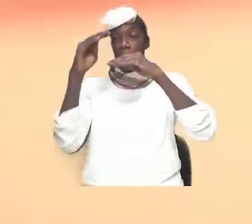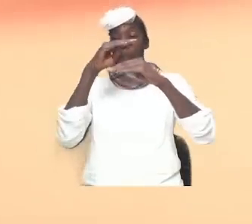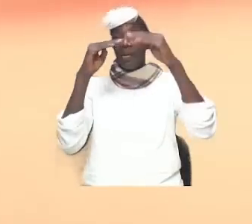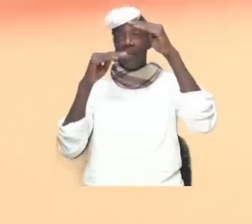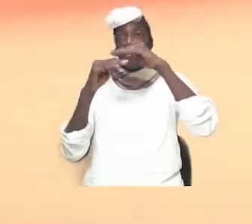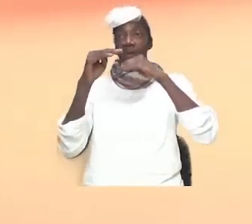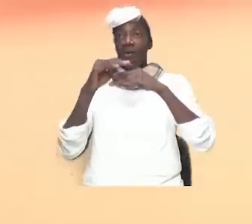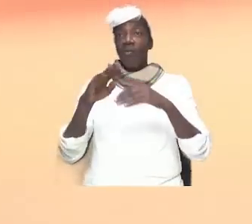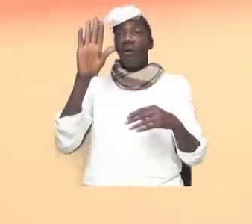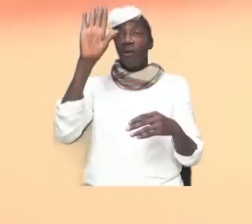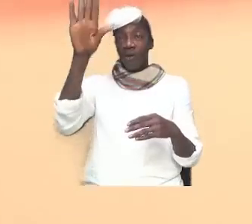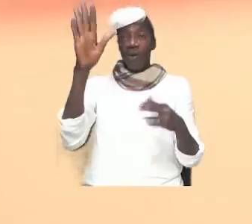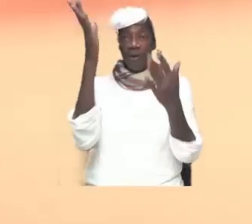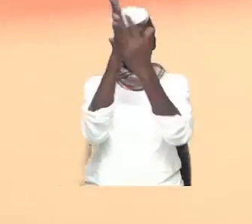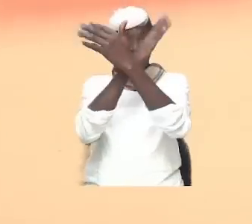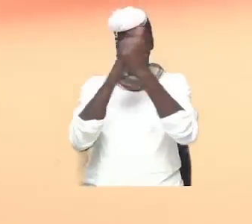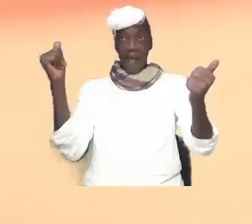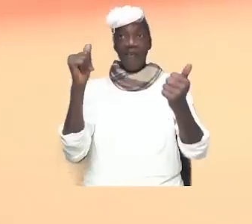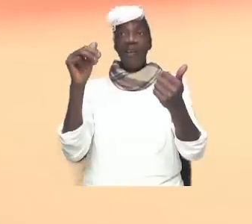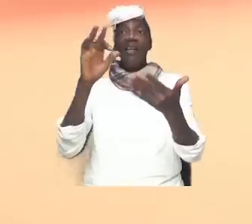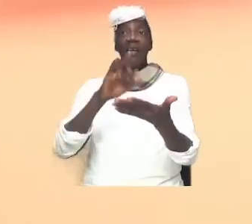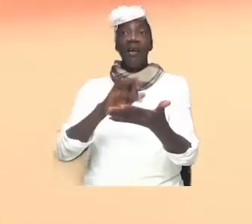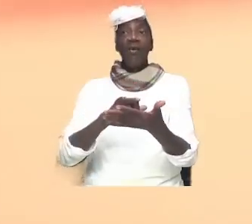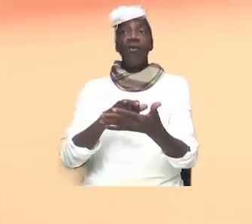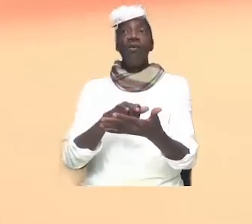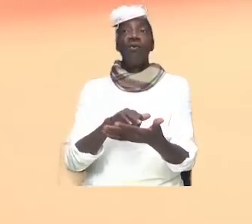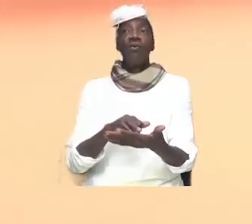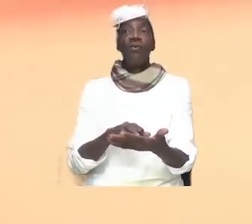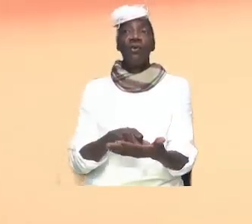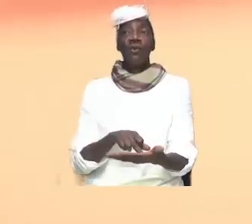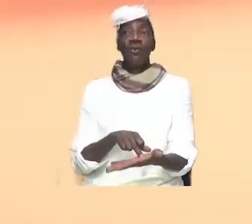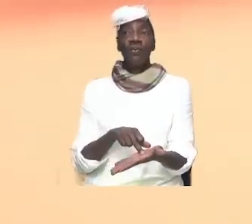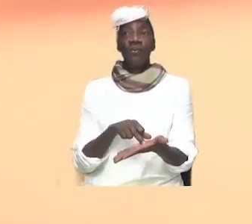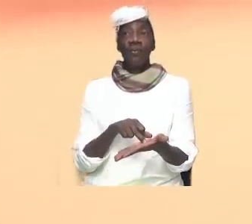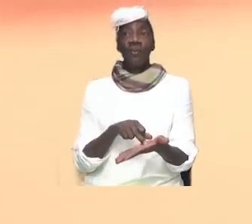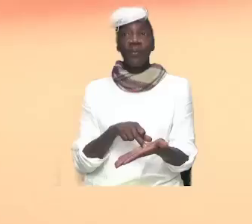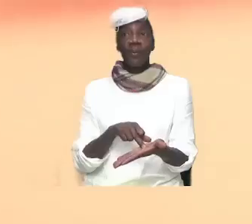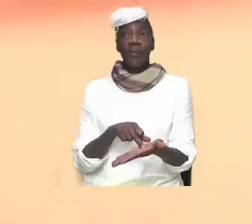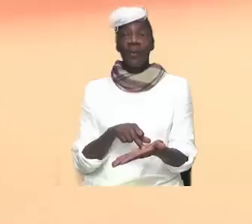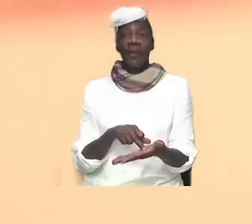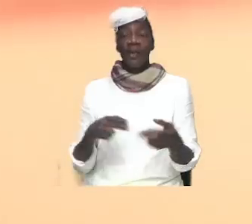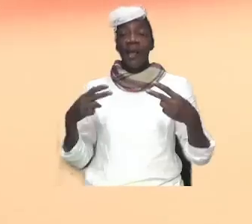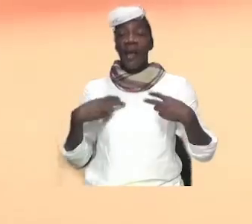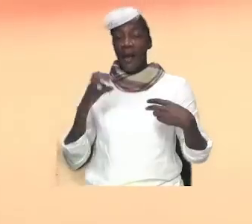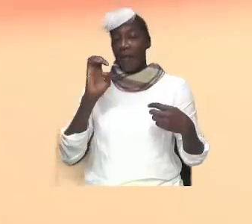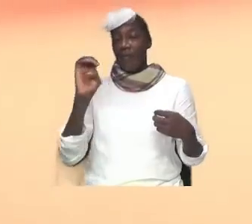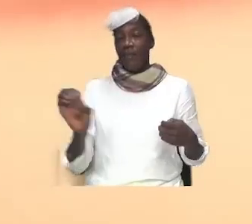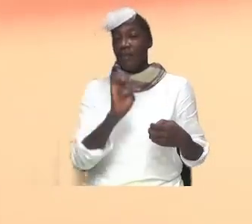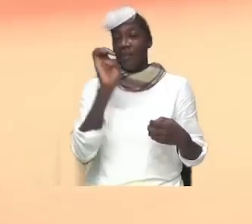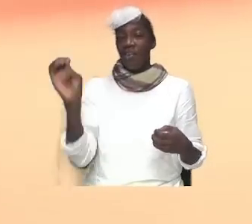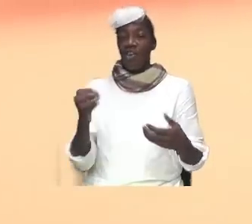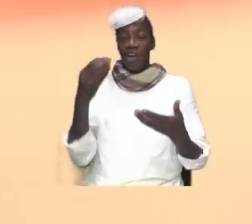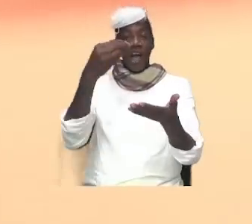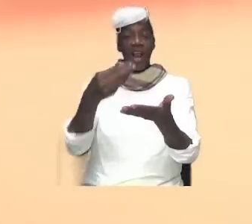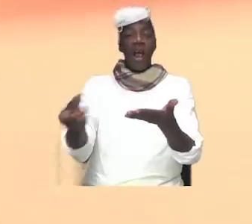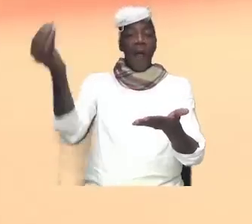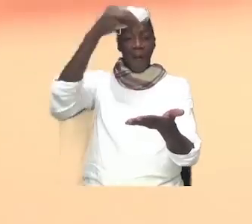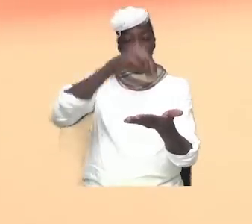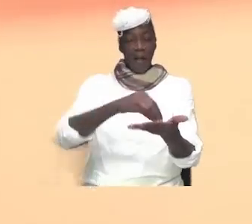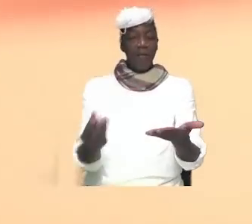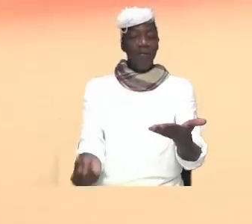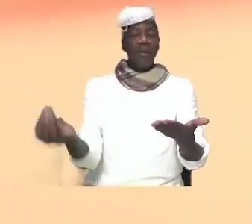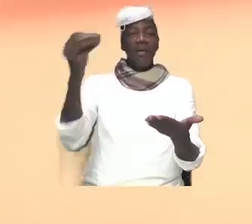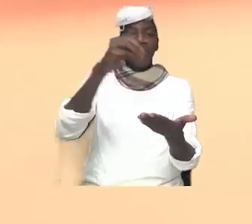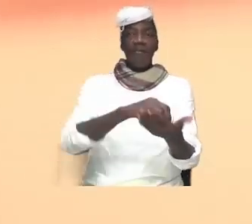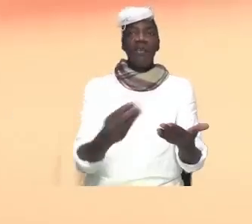your heavenly account, and it will have eternal dividends being paid out.